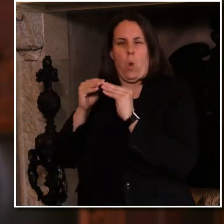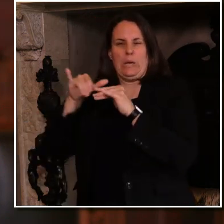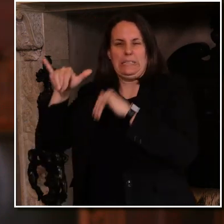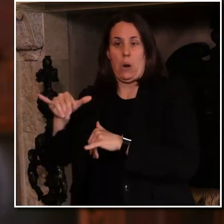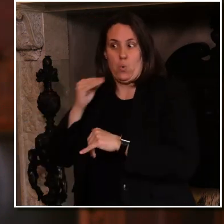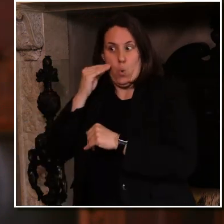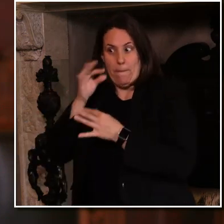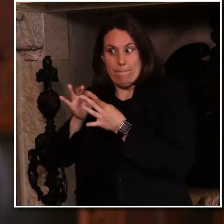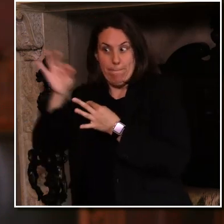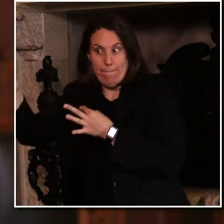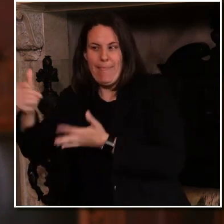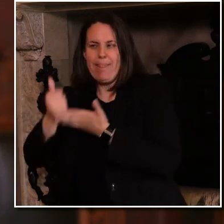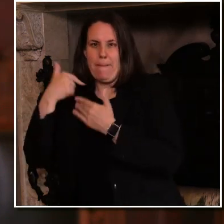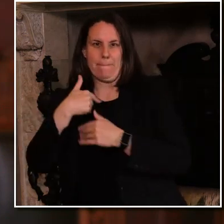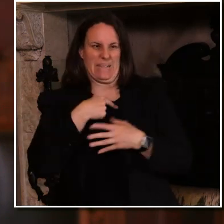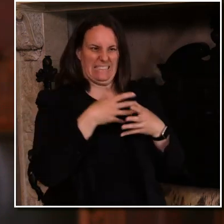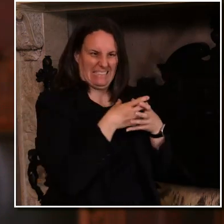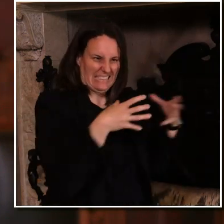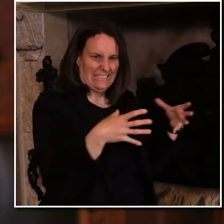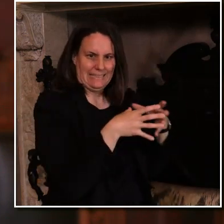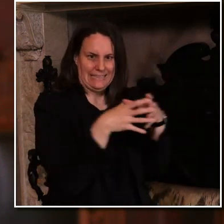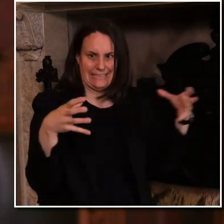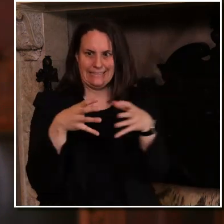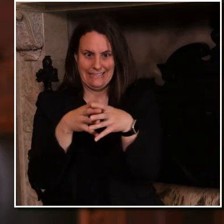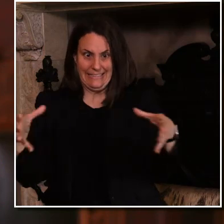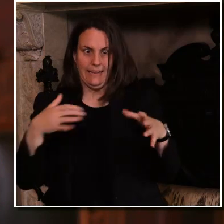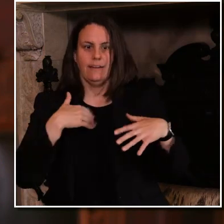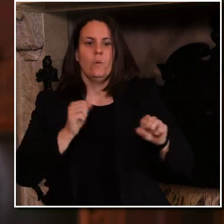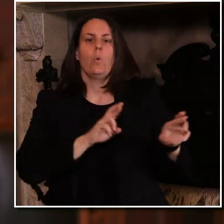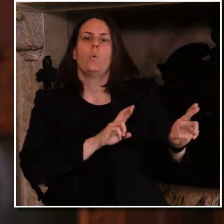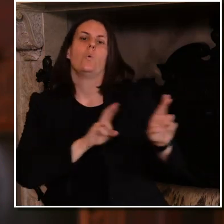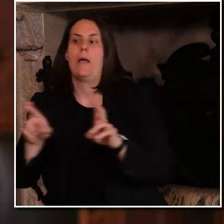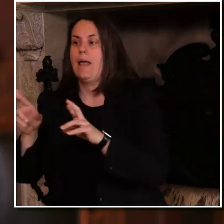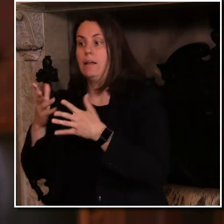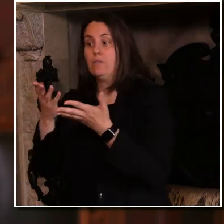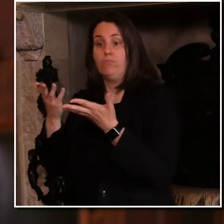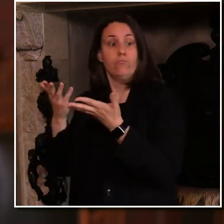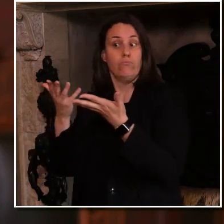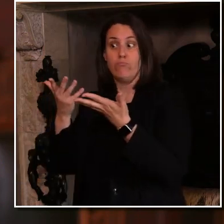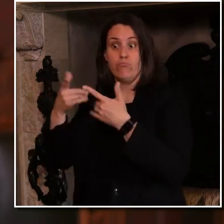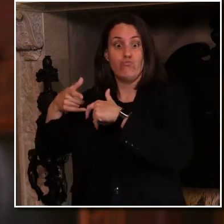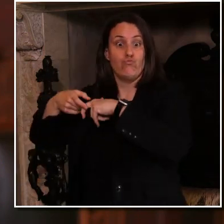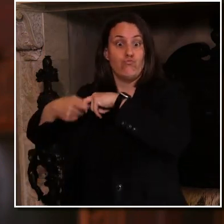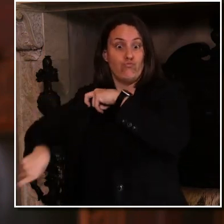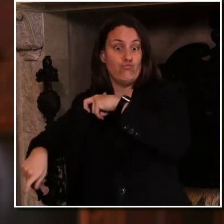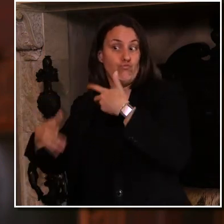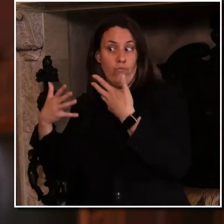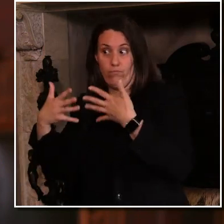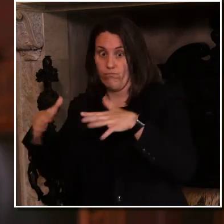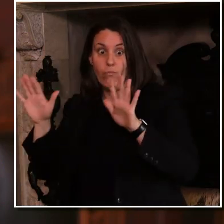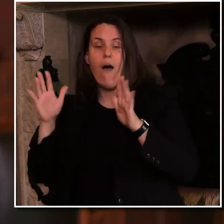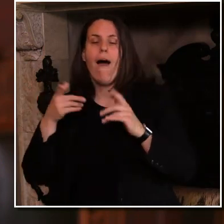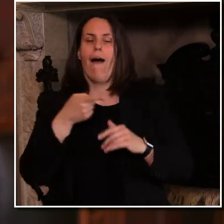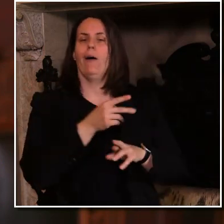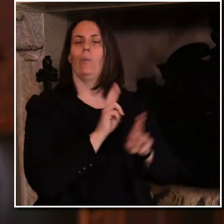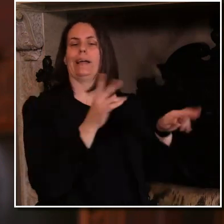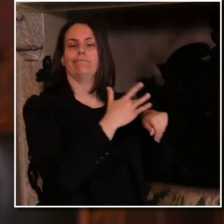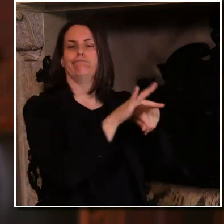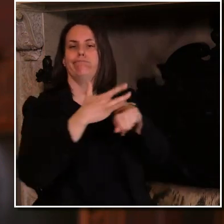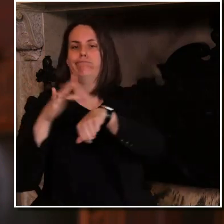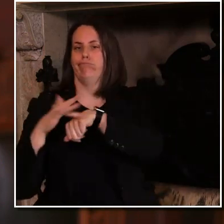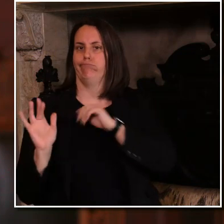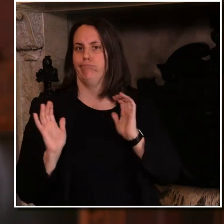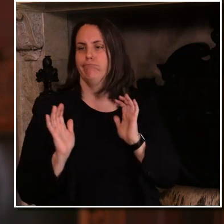to 85,000 tests a week and to hire 1,000 contact tracers, again, to help us really do that aggressive